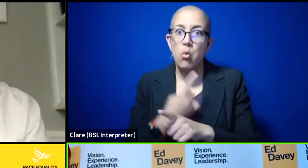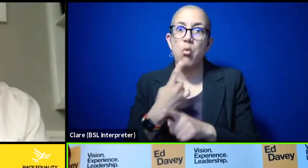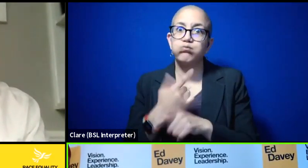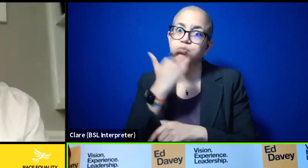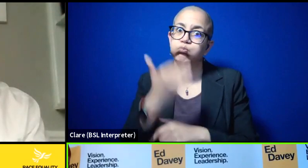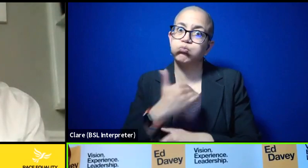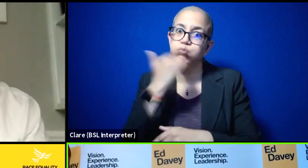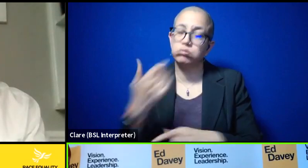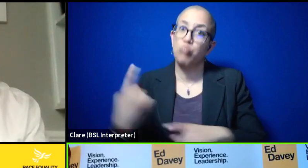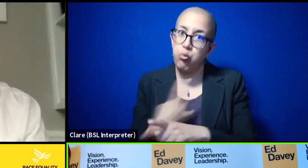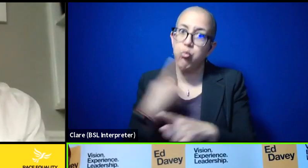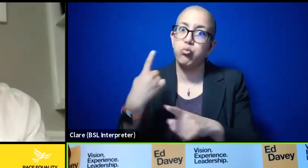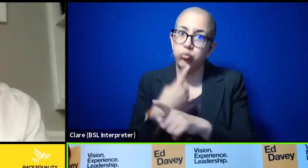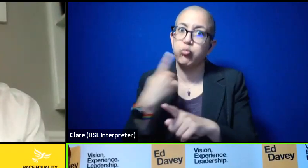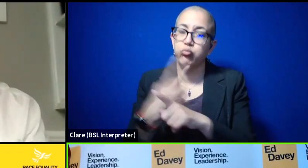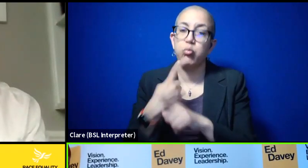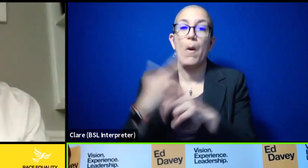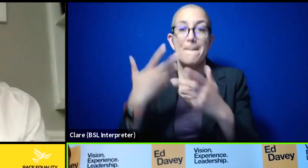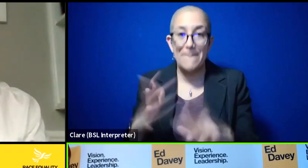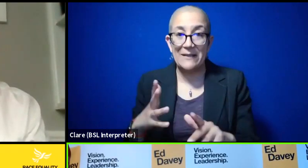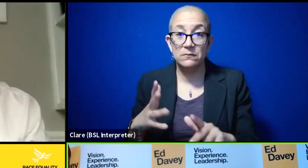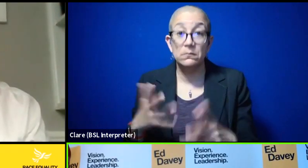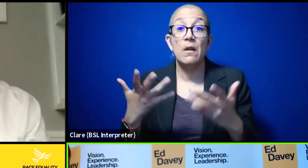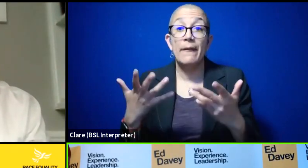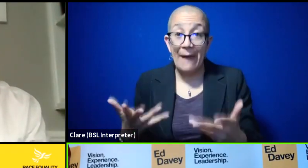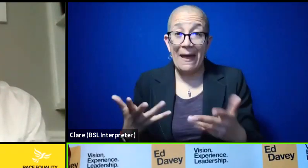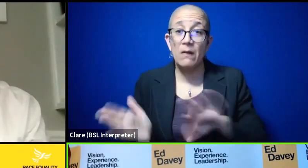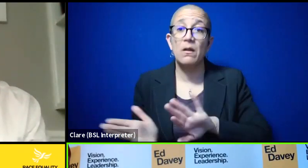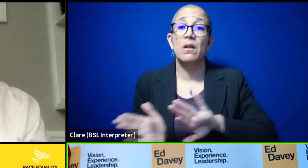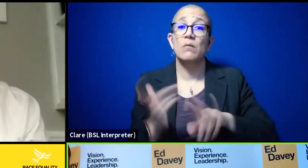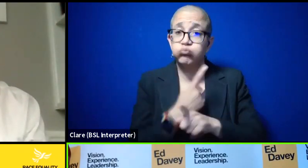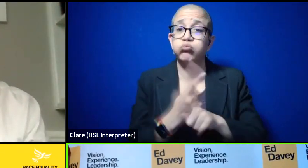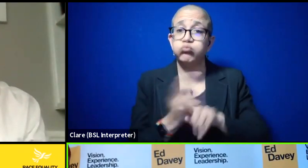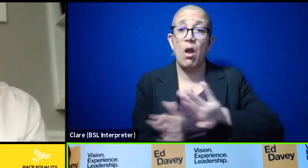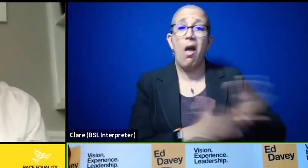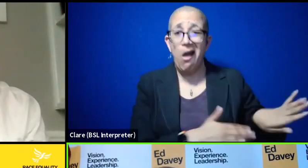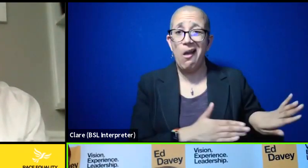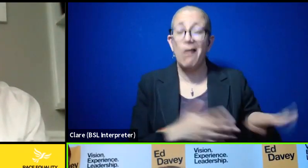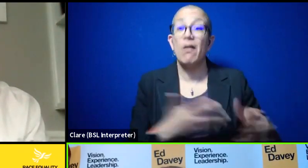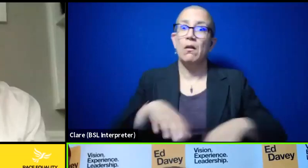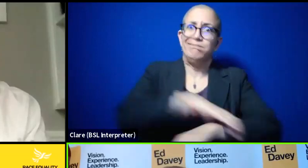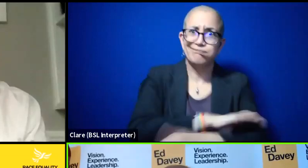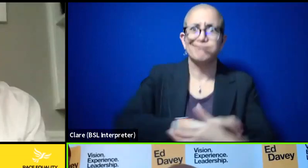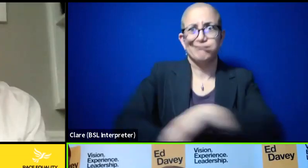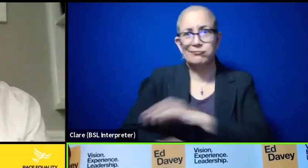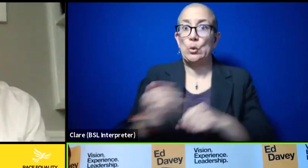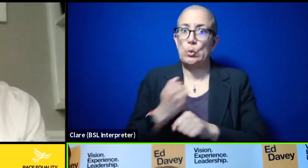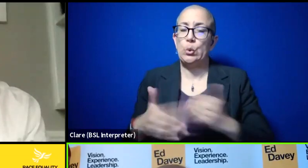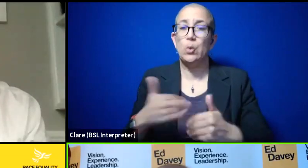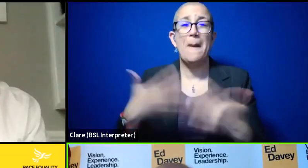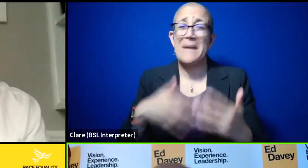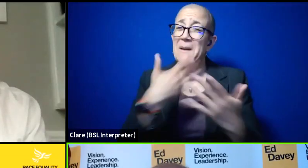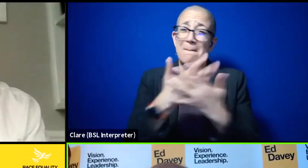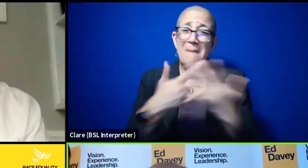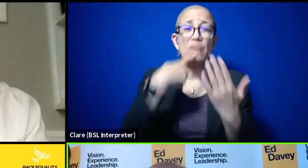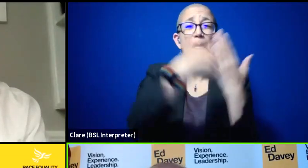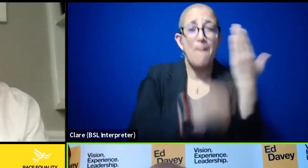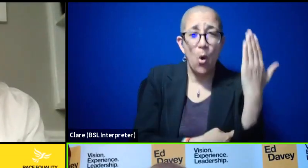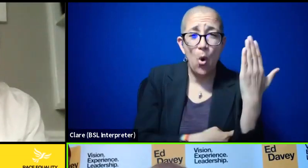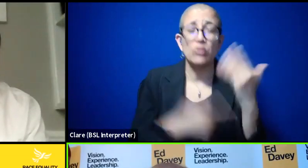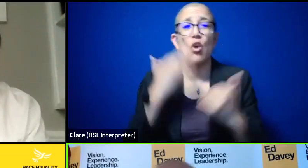And I think now's the time for doing. We've had lots of reports on racial equality. We've had debates, we've had